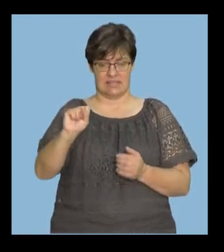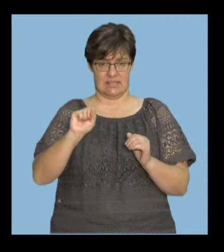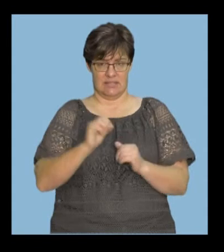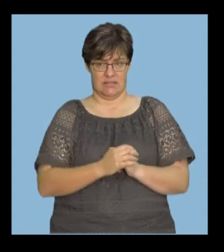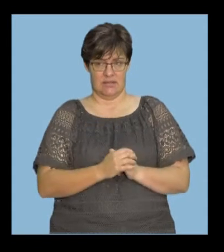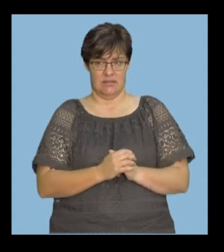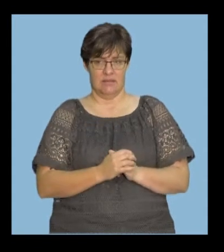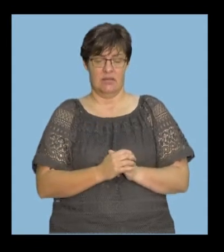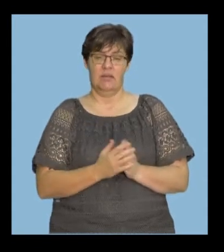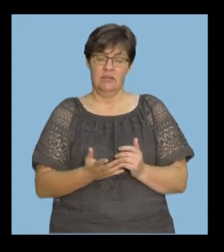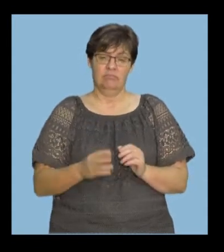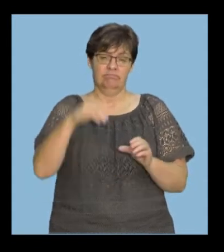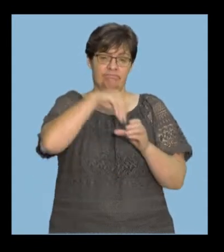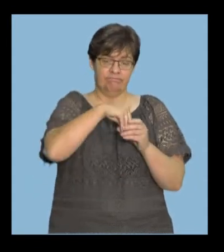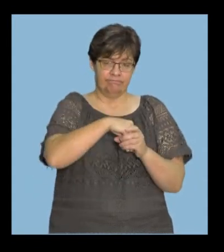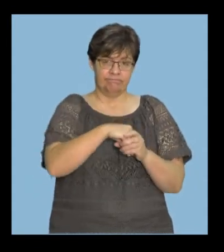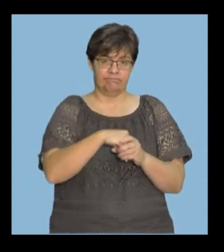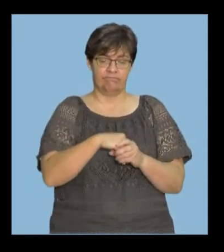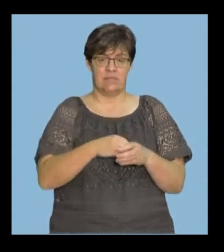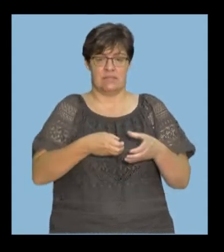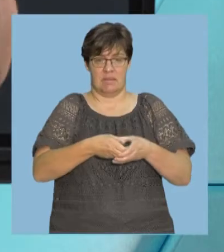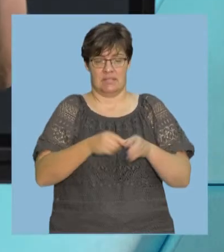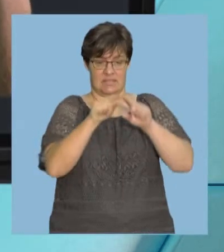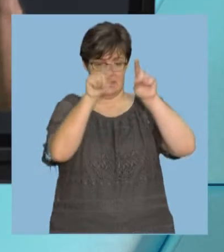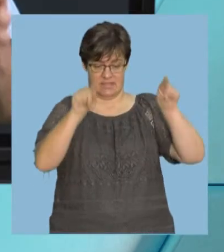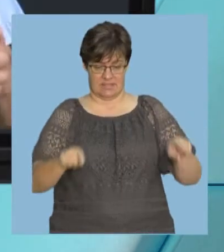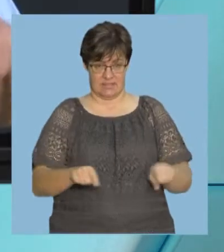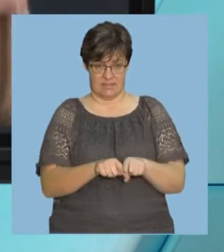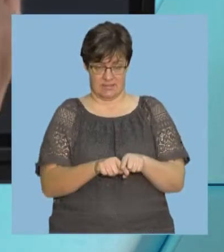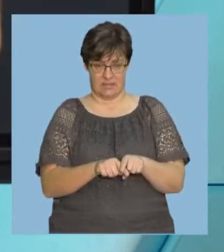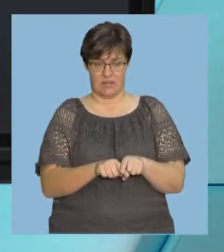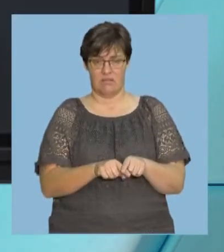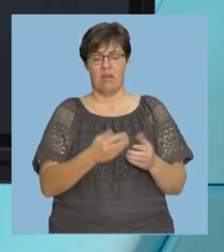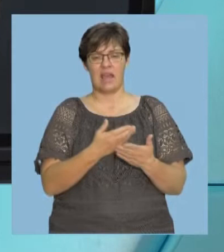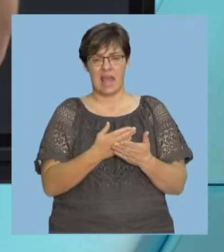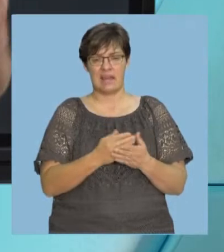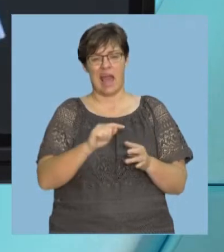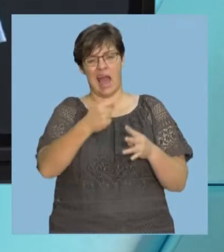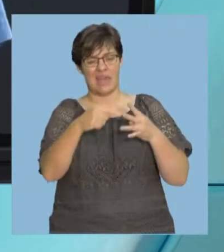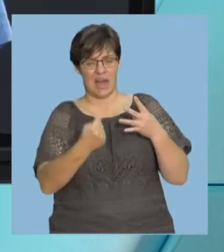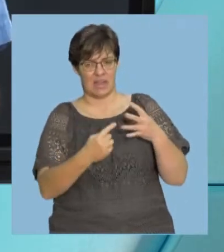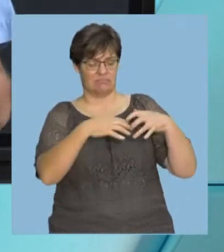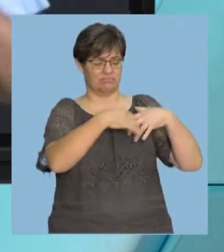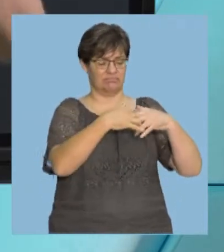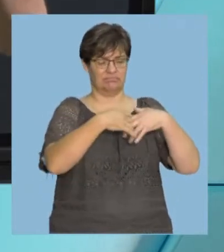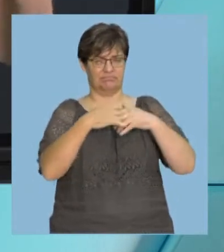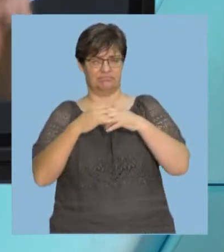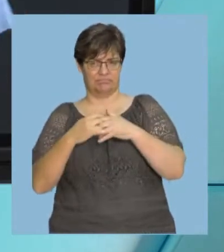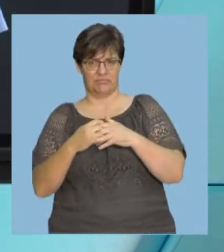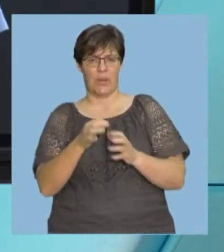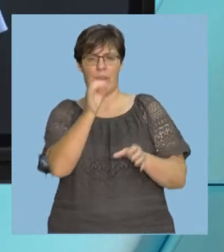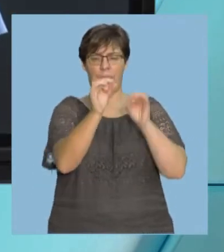S. Now, within that sample space, we can put in certain other sets,